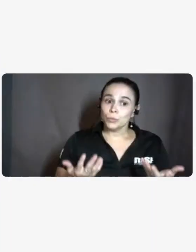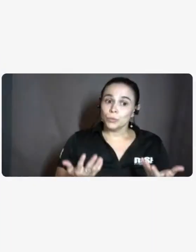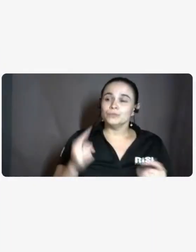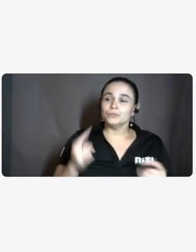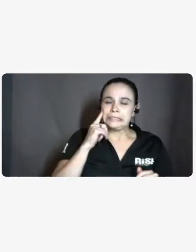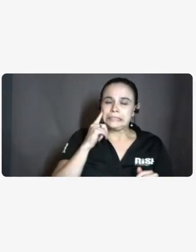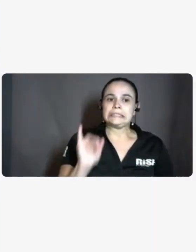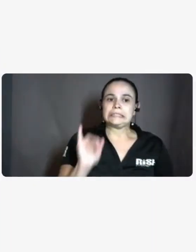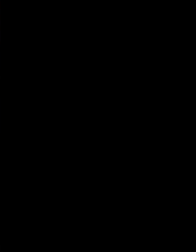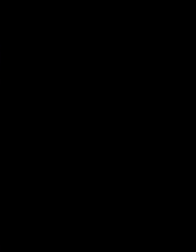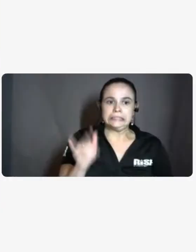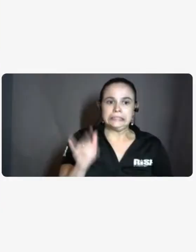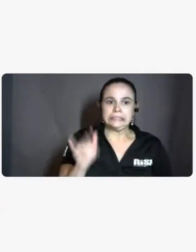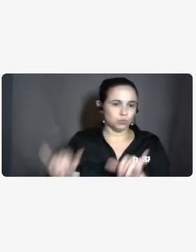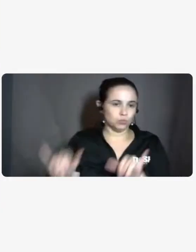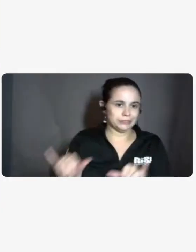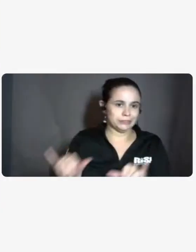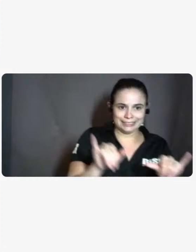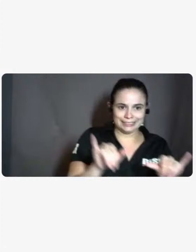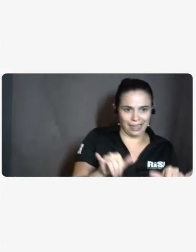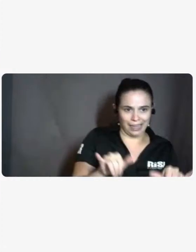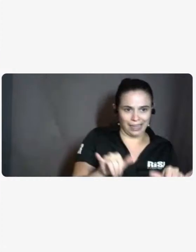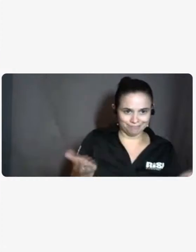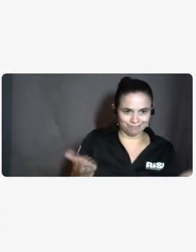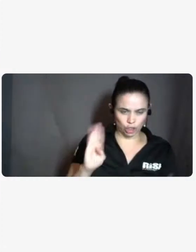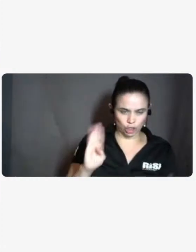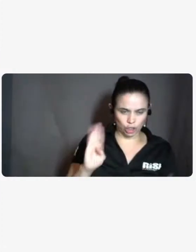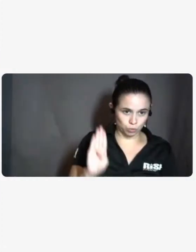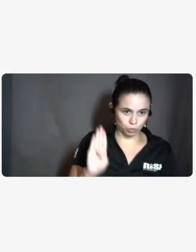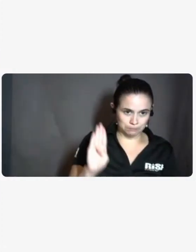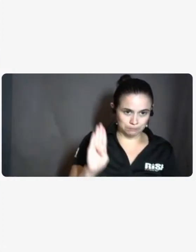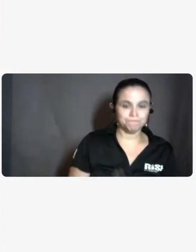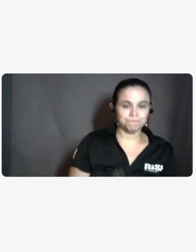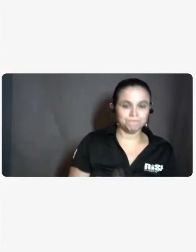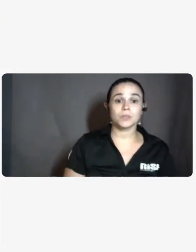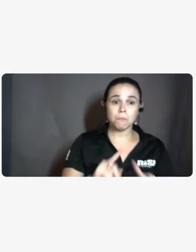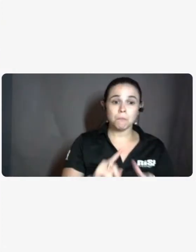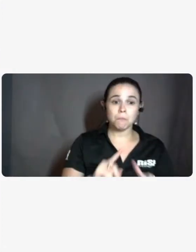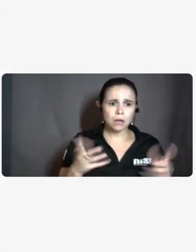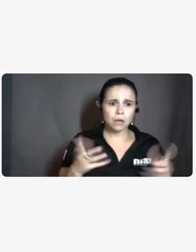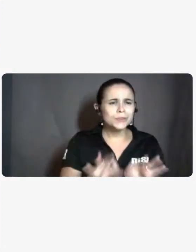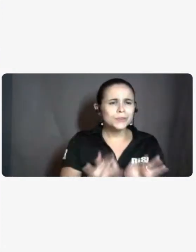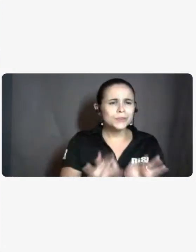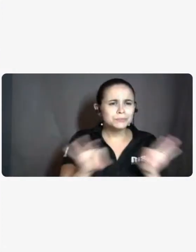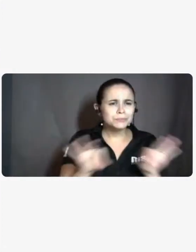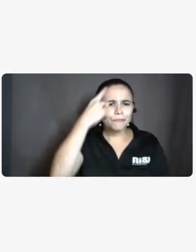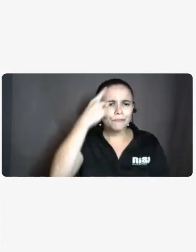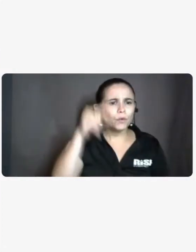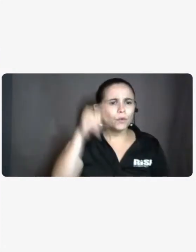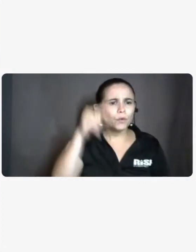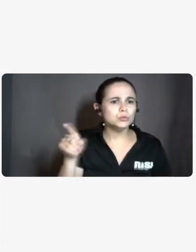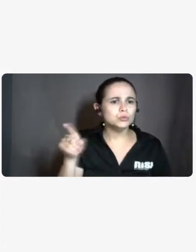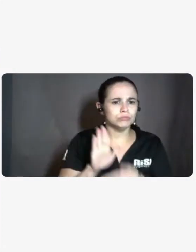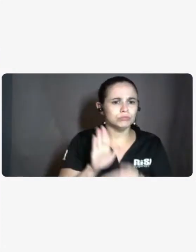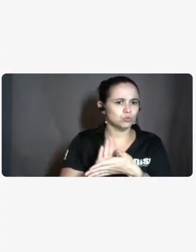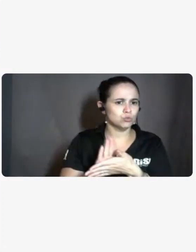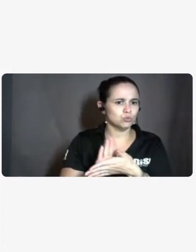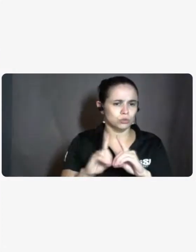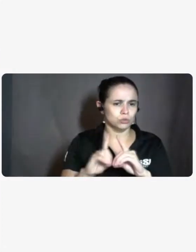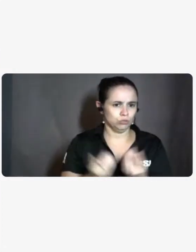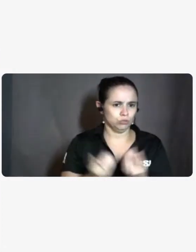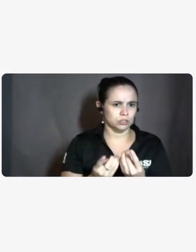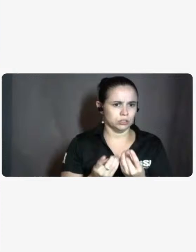Bloomington, but really what's important for you as a school district and why it was